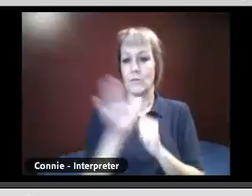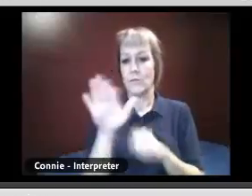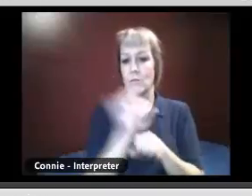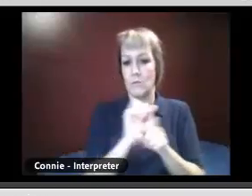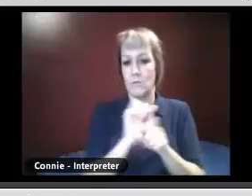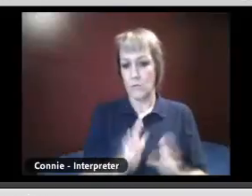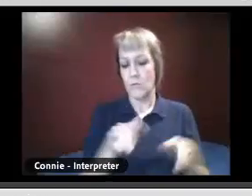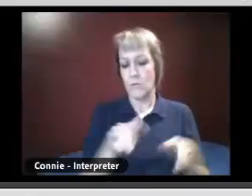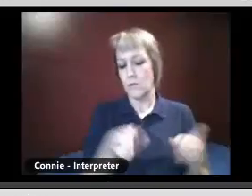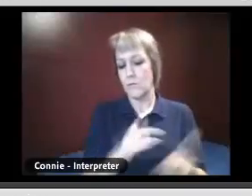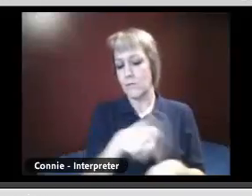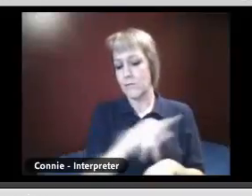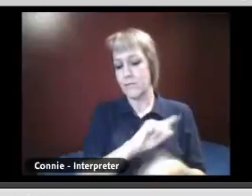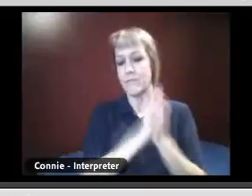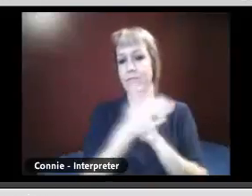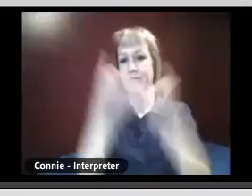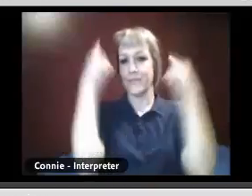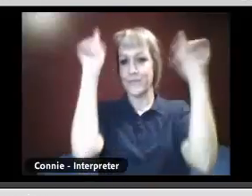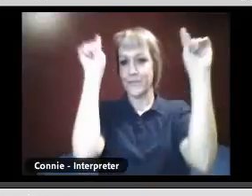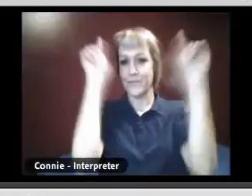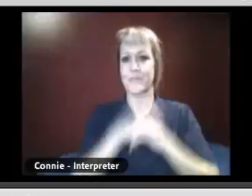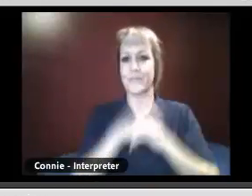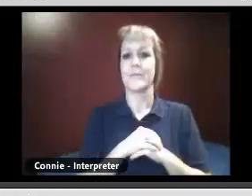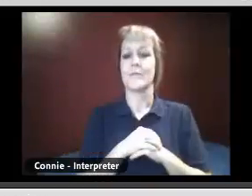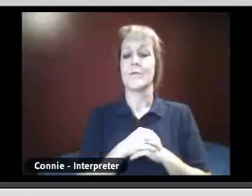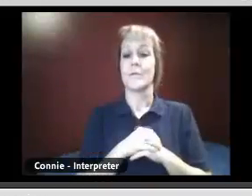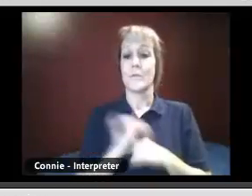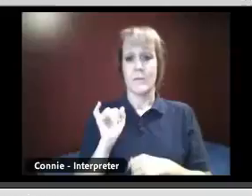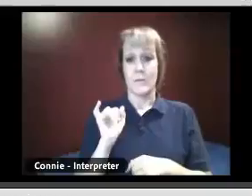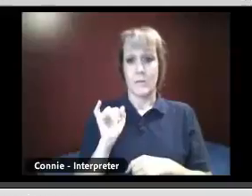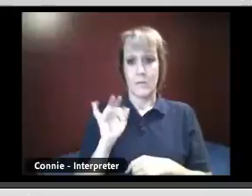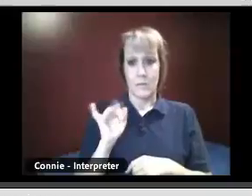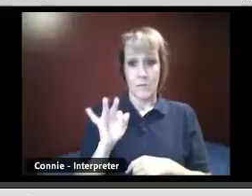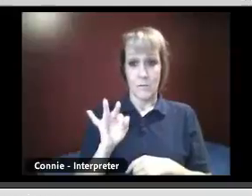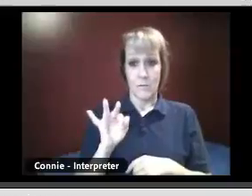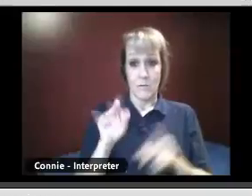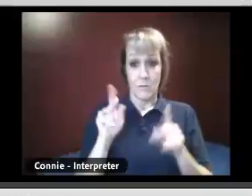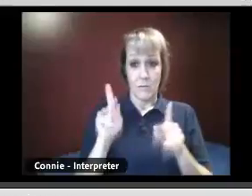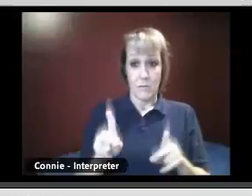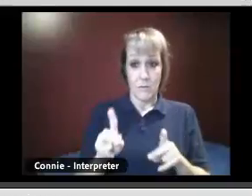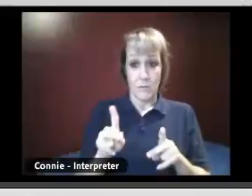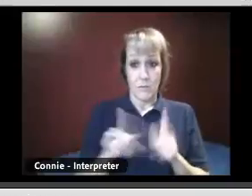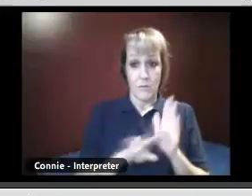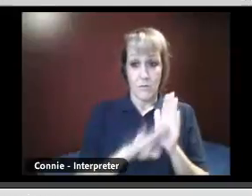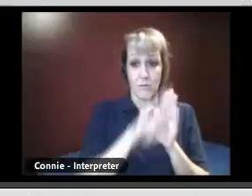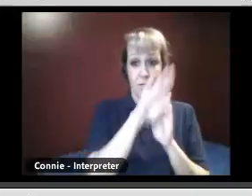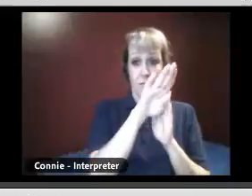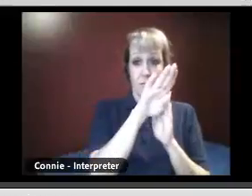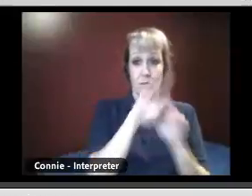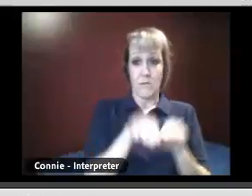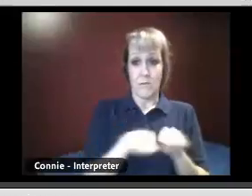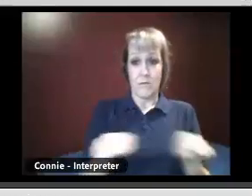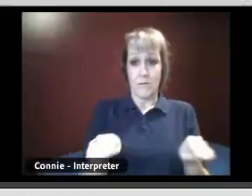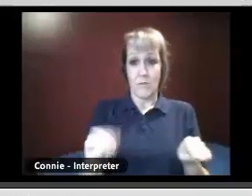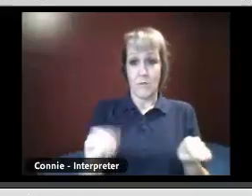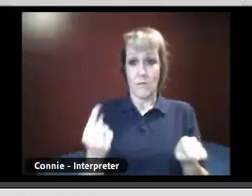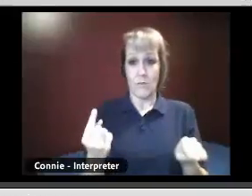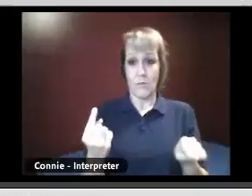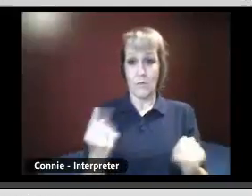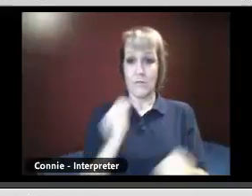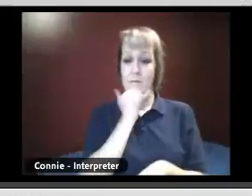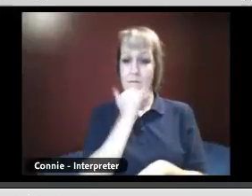be successful. So in other words, if you have somebody who is development level 1, and those are the arrows at the bottom of the